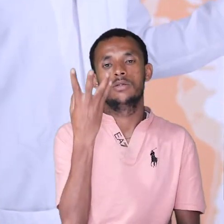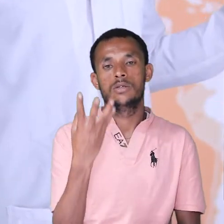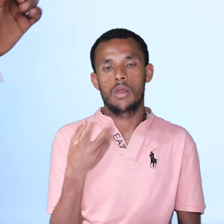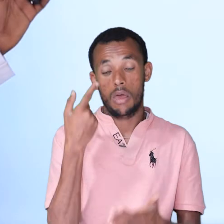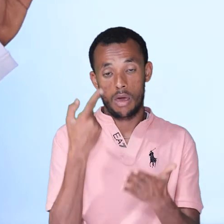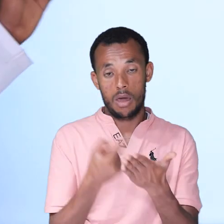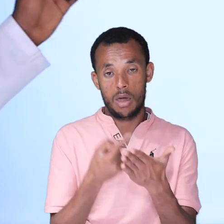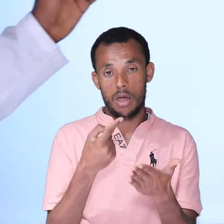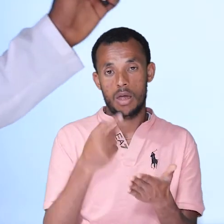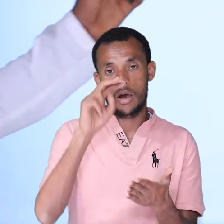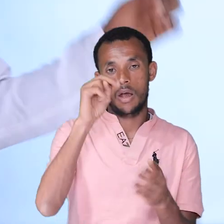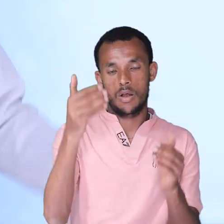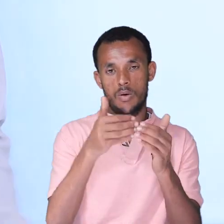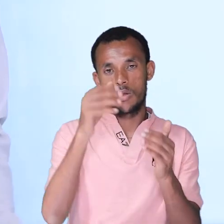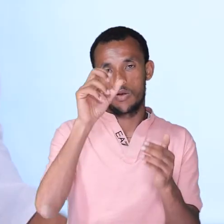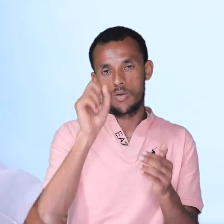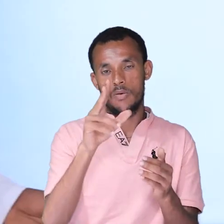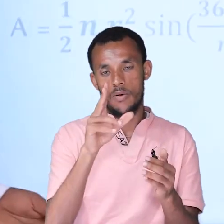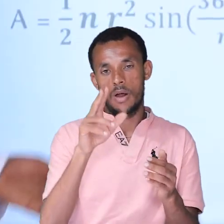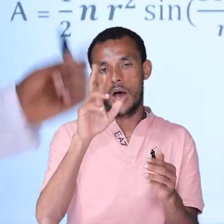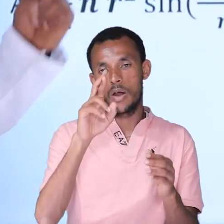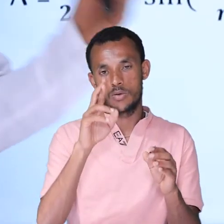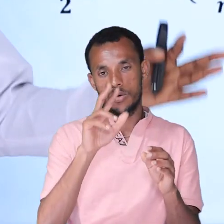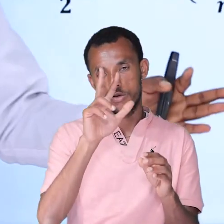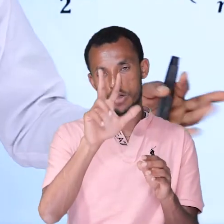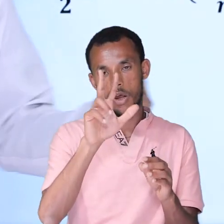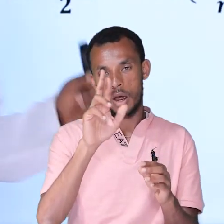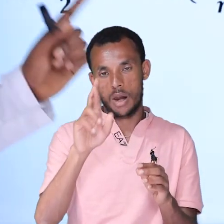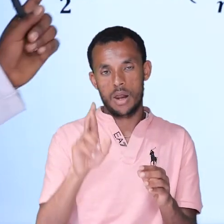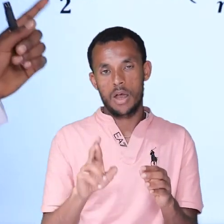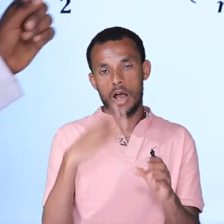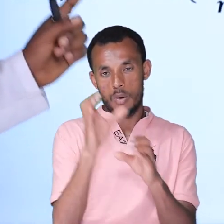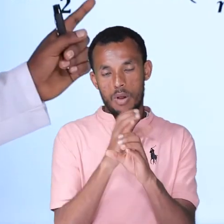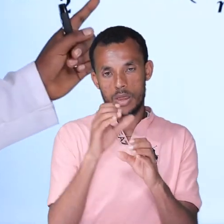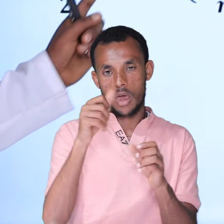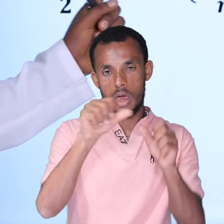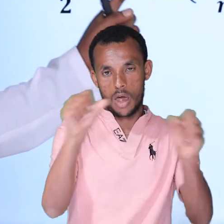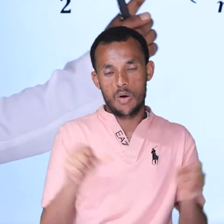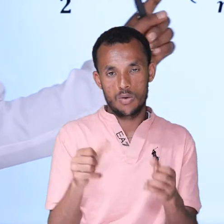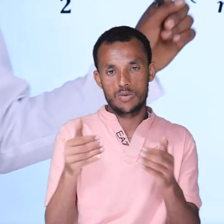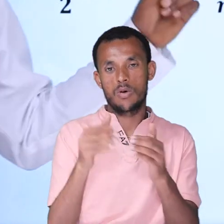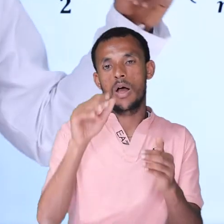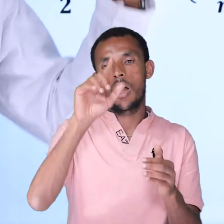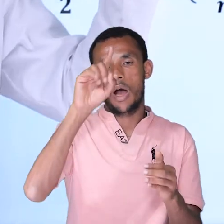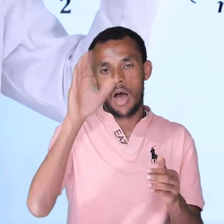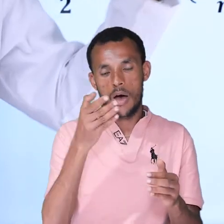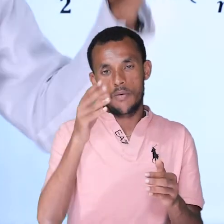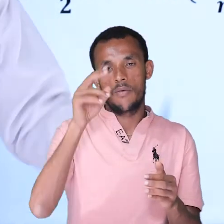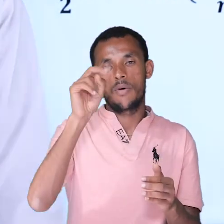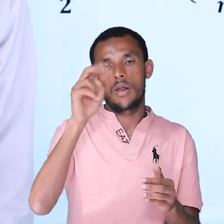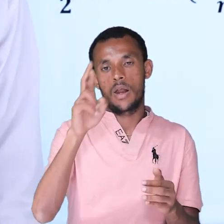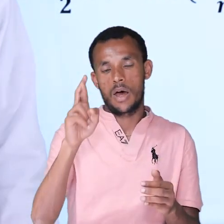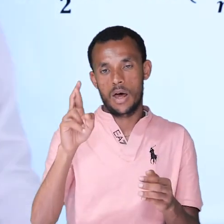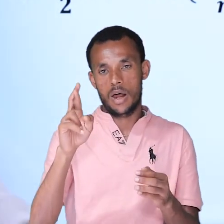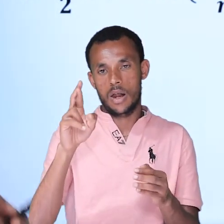Here, N is 12, R is 3 unit. Therefore, how to calculate area? Area is equal to half N R square sine 360